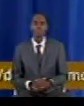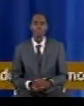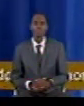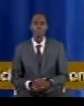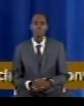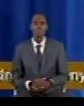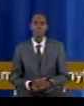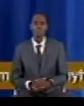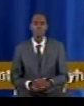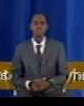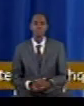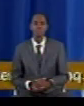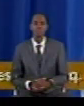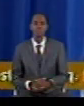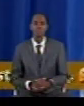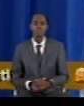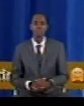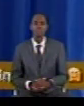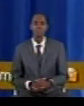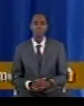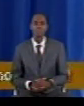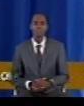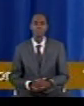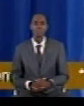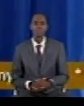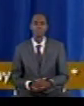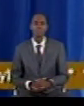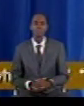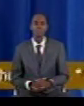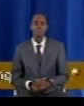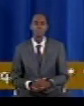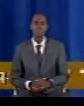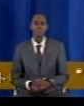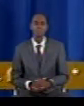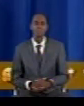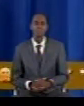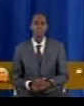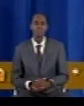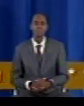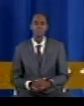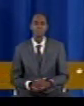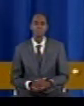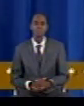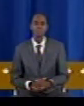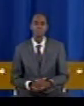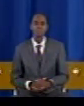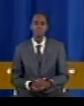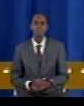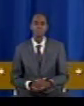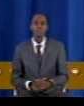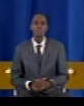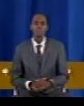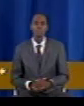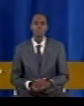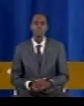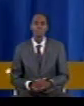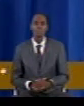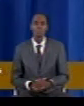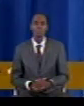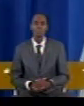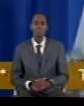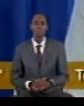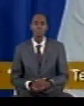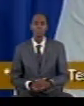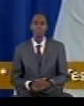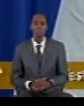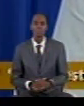Fikafa, Sutiakani, Yet Mujer from Jemby Jimbe. We join Jam did the Jacob Jedra, Amam de la Mafiafa, eating Baweta,